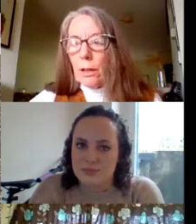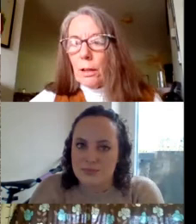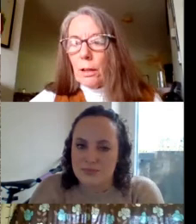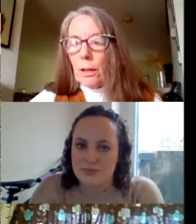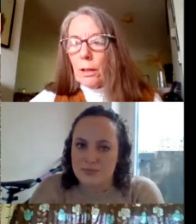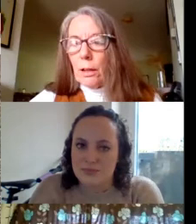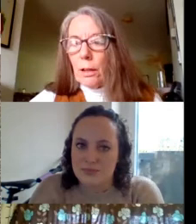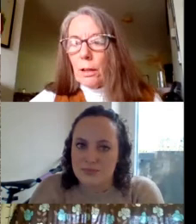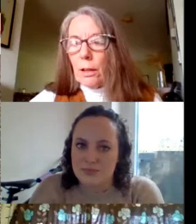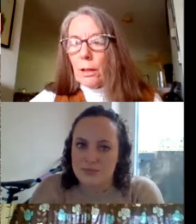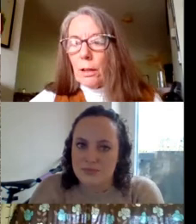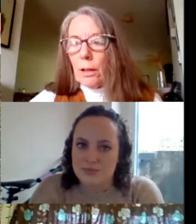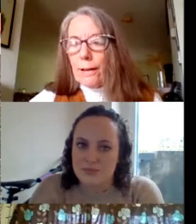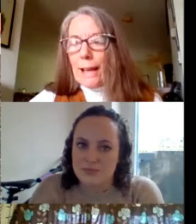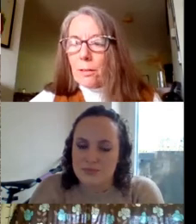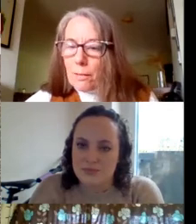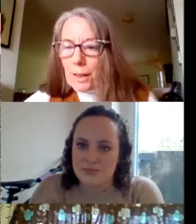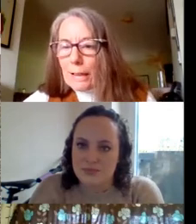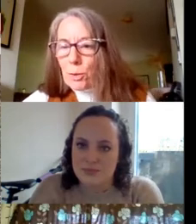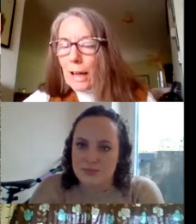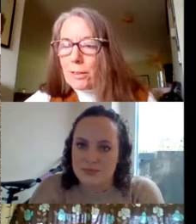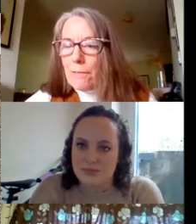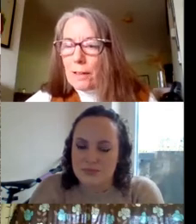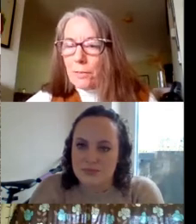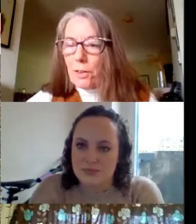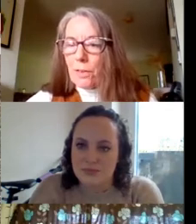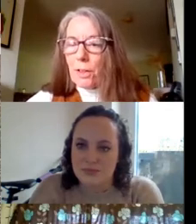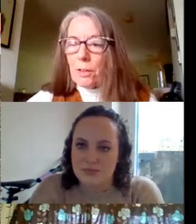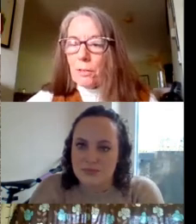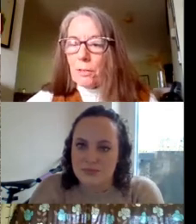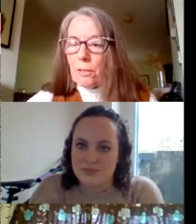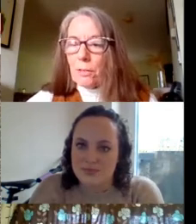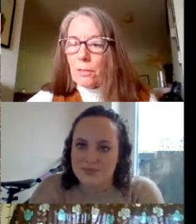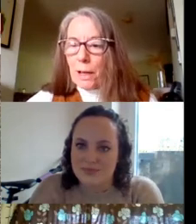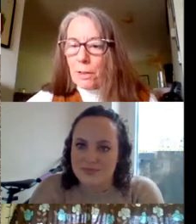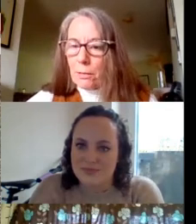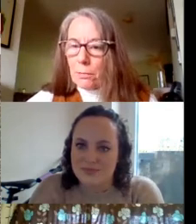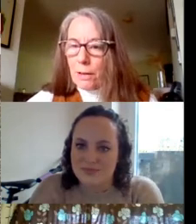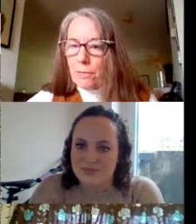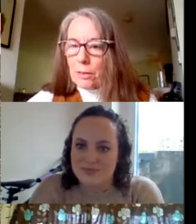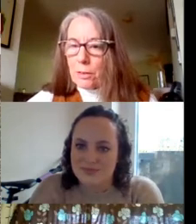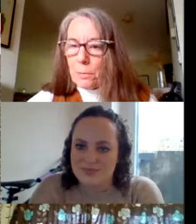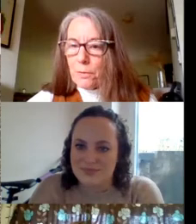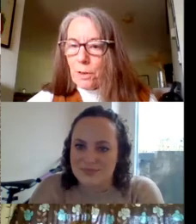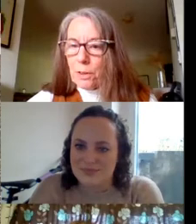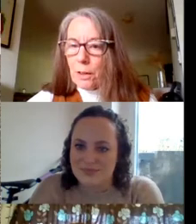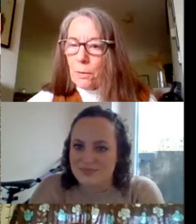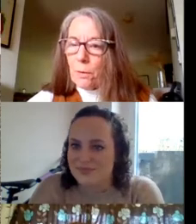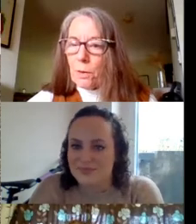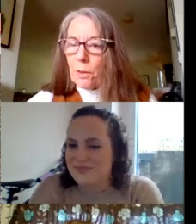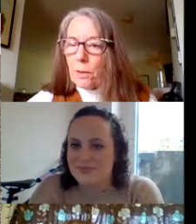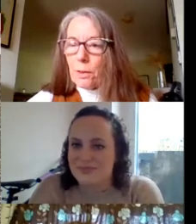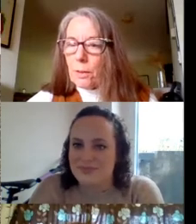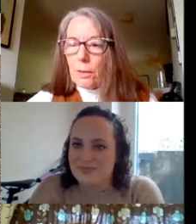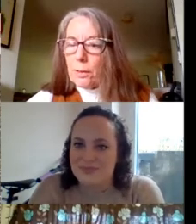And again, if you can just ask if any of you have heard of Mary Frances before now.